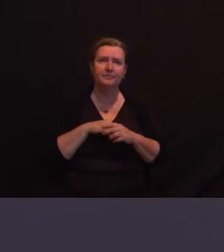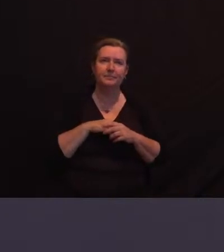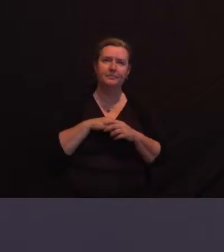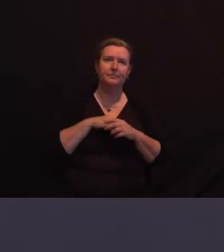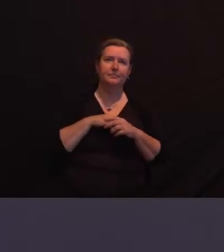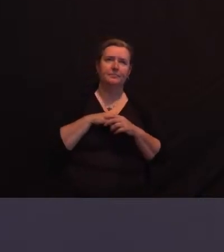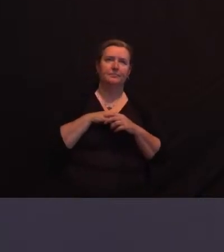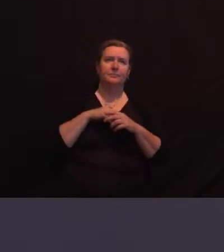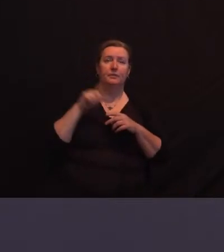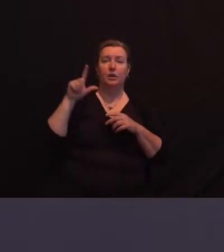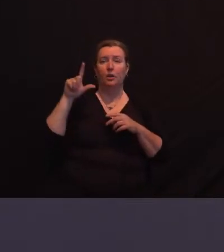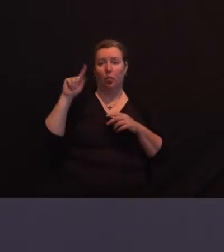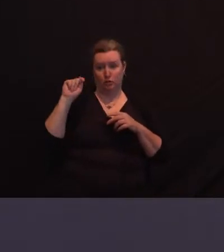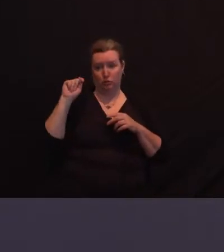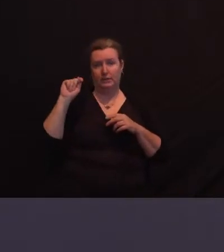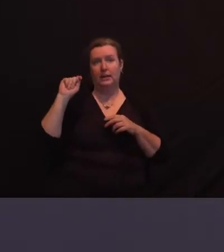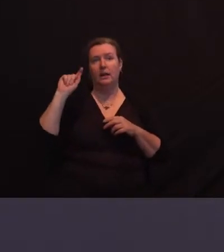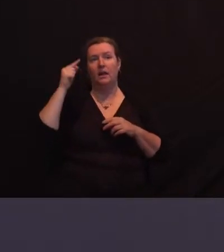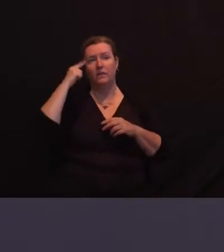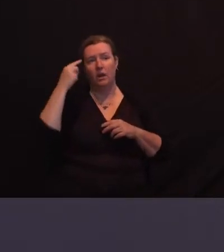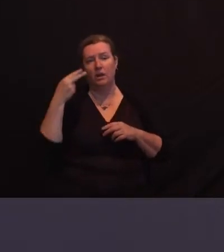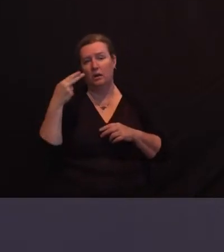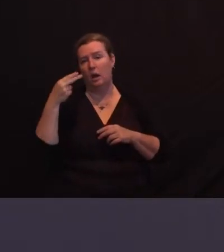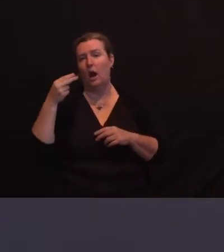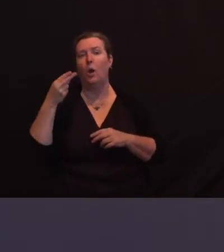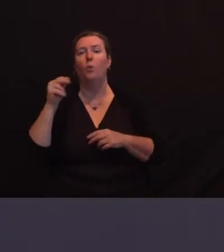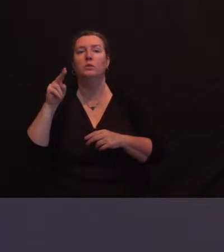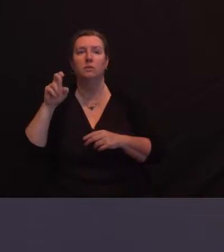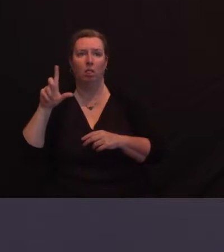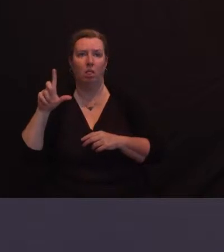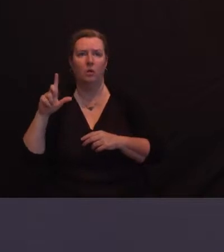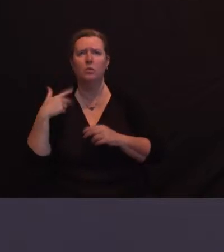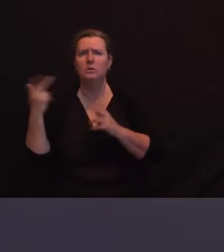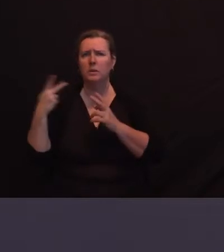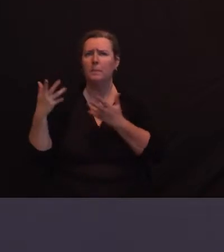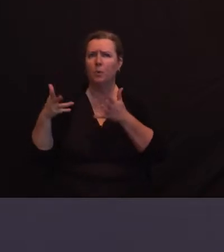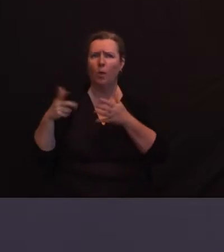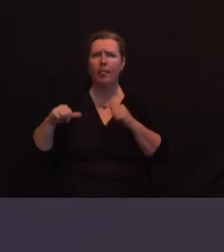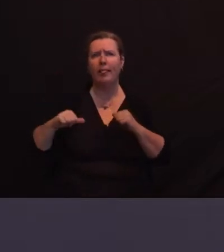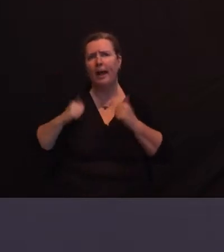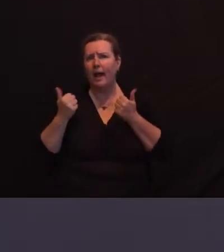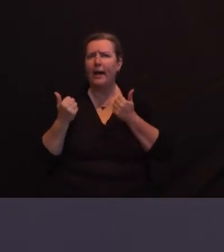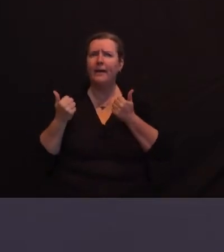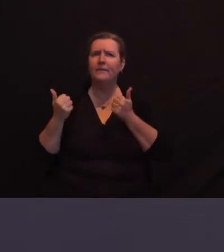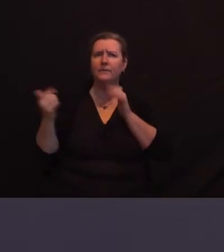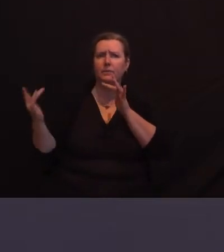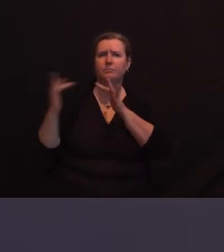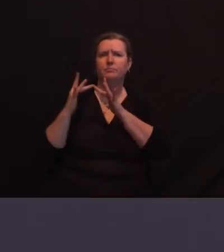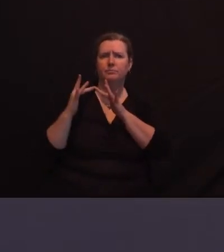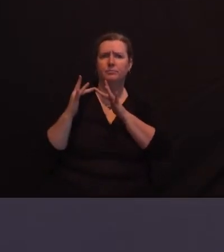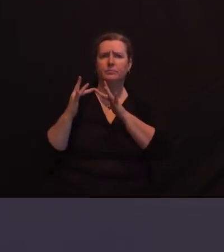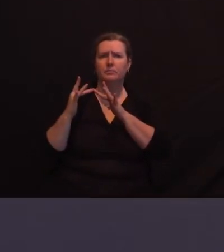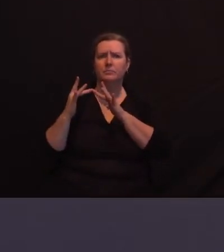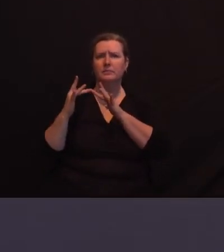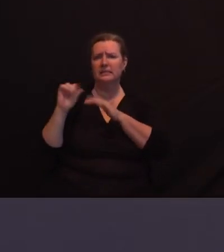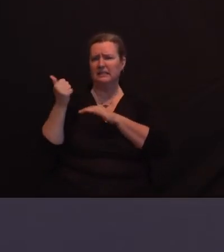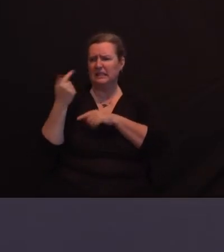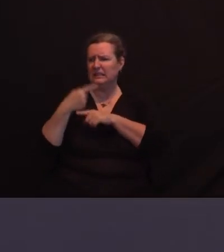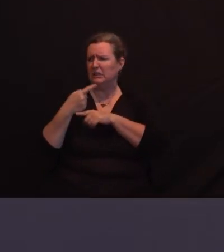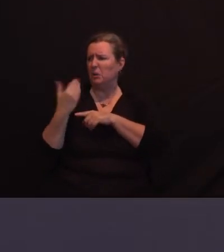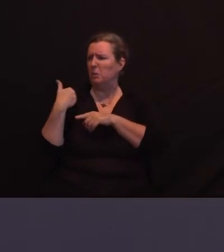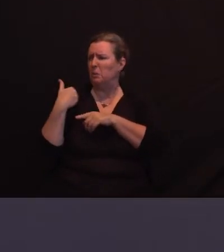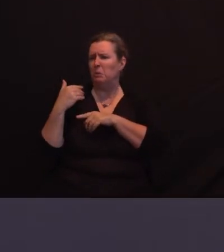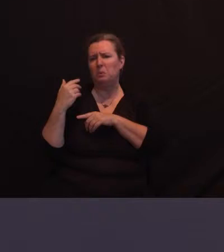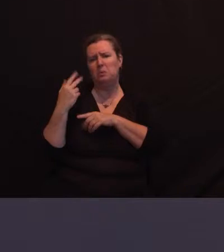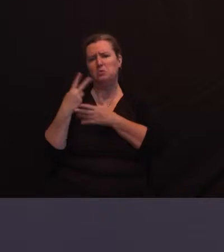Lieutenant Governor Hochul, about to be Governor Hochul, and I spoke live probably 10 days to 2 weeks ago. I think the day that